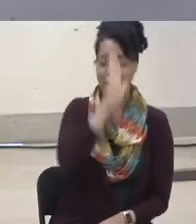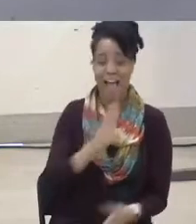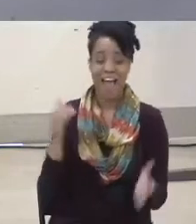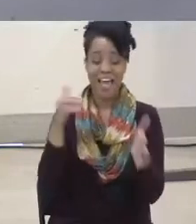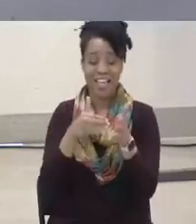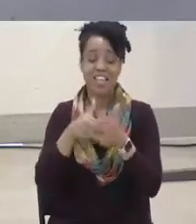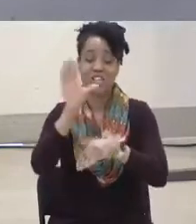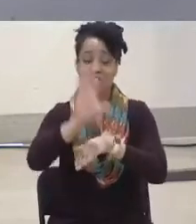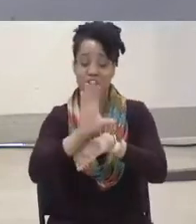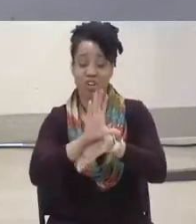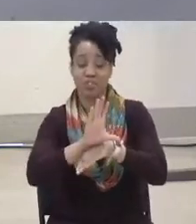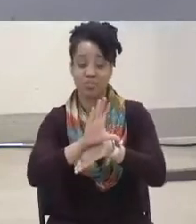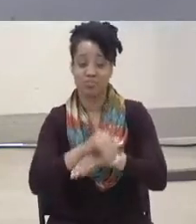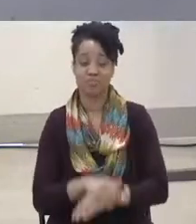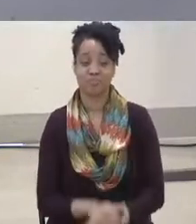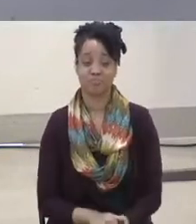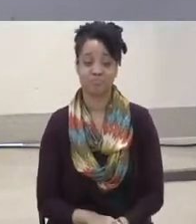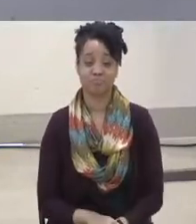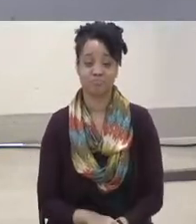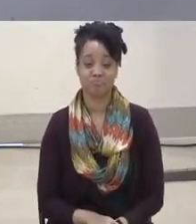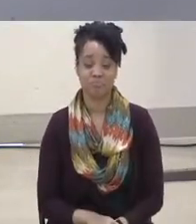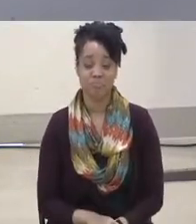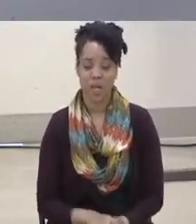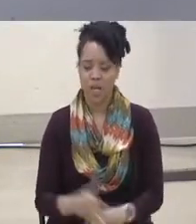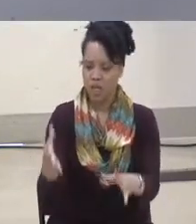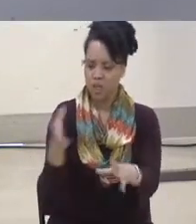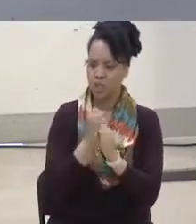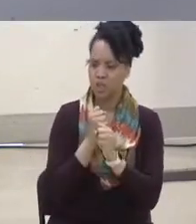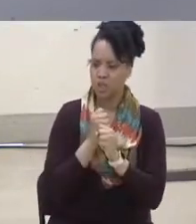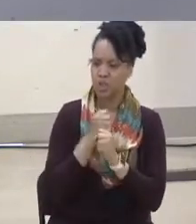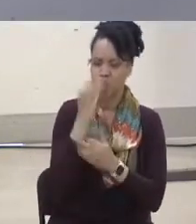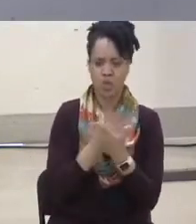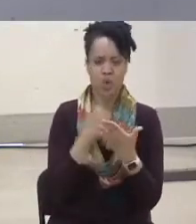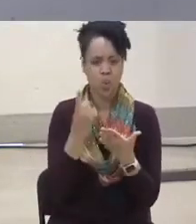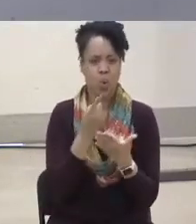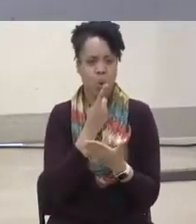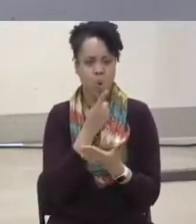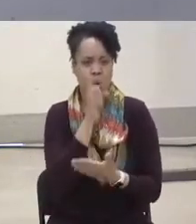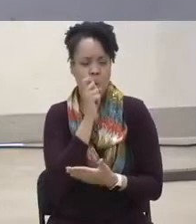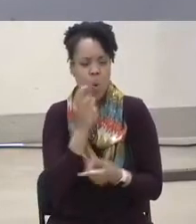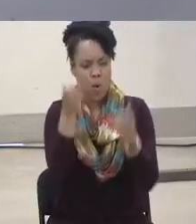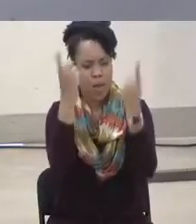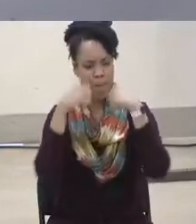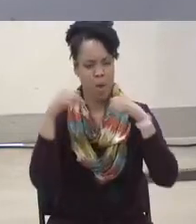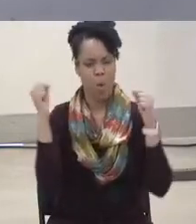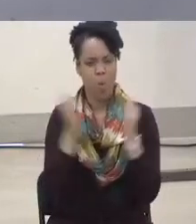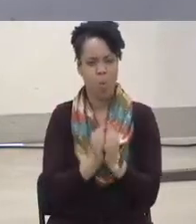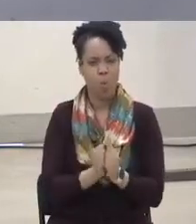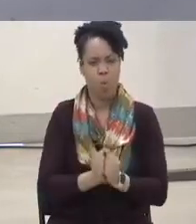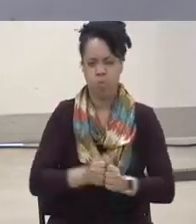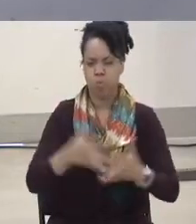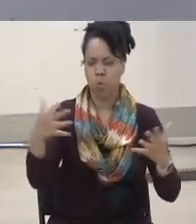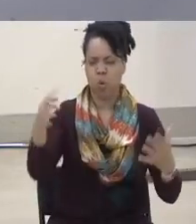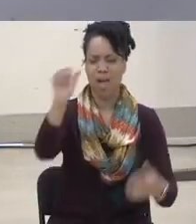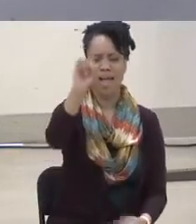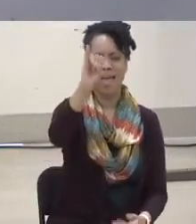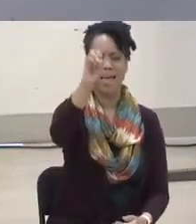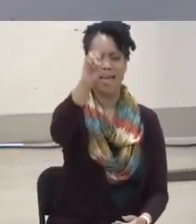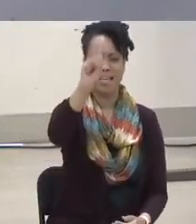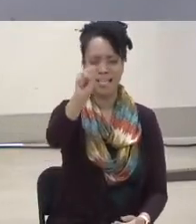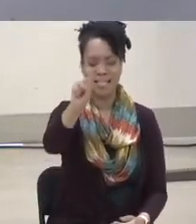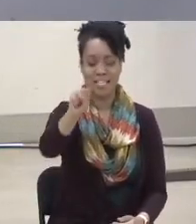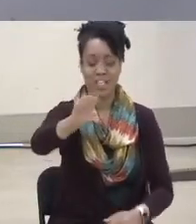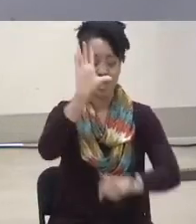hemos visto a Dios en esta iglesia. Took somebody who came here with full-blown AIDS. Tomó a alguien que vino aquí con SIDAs. The